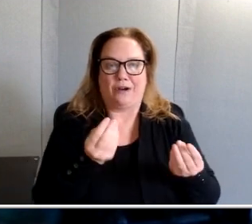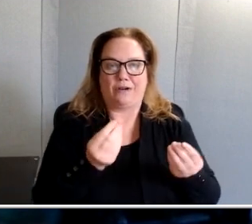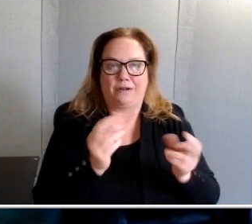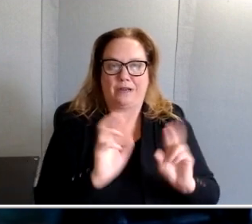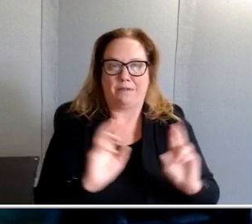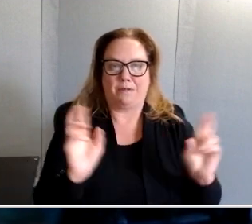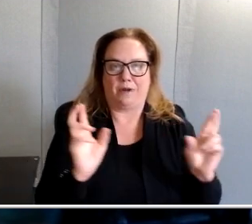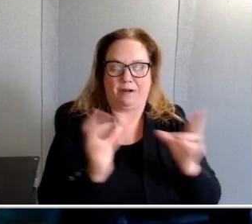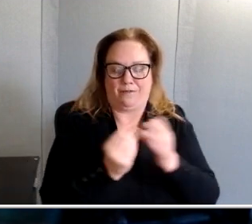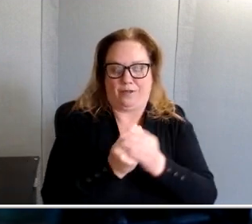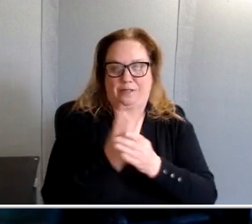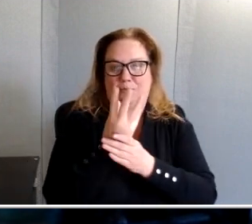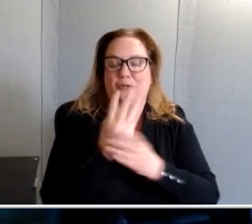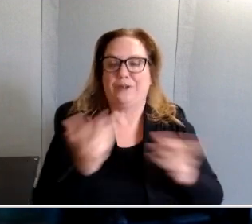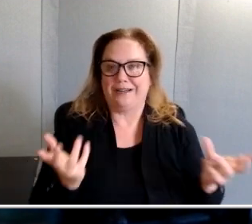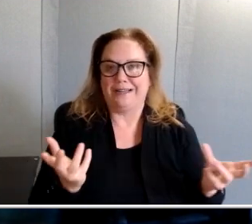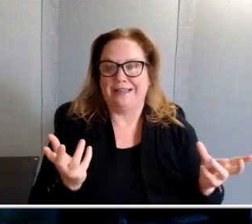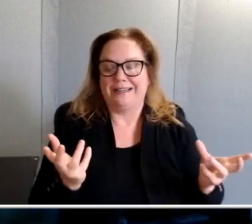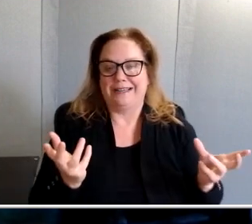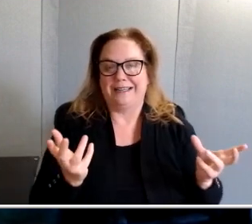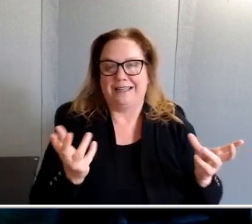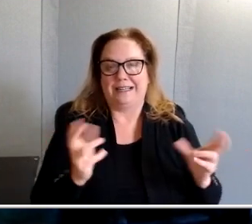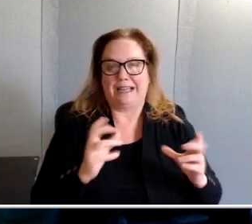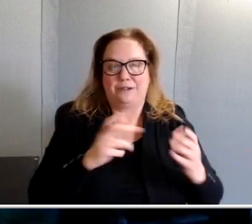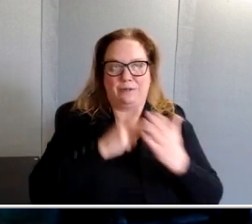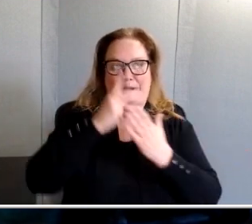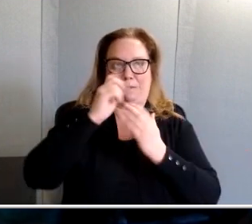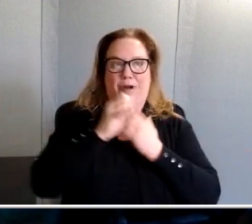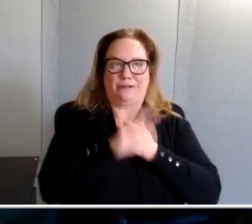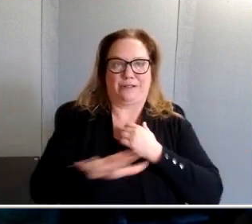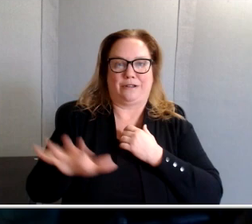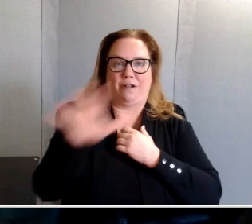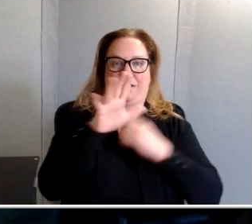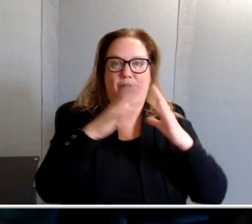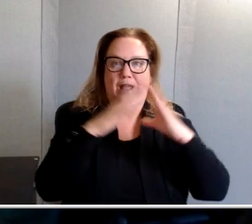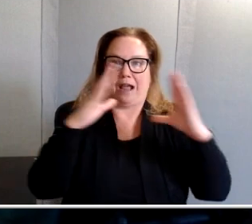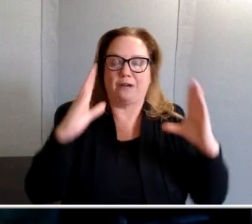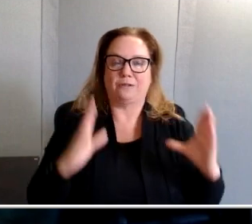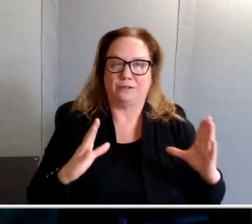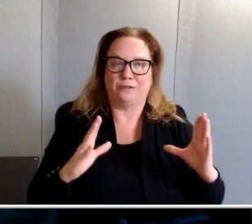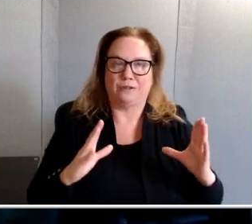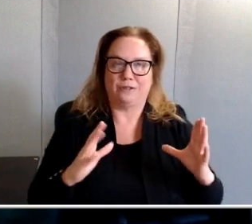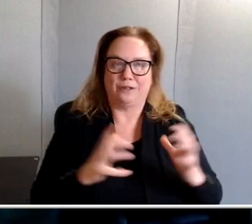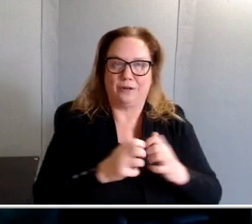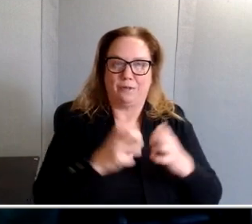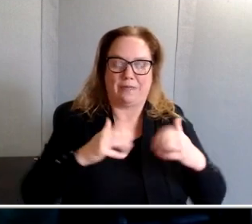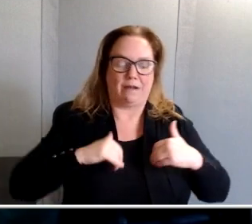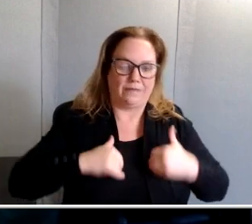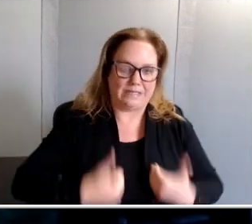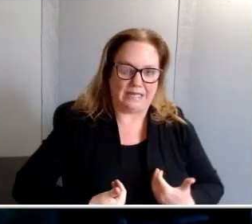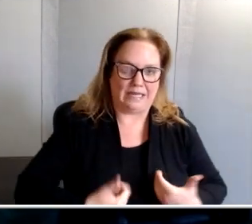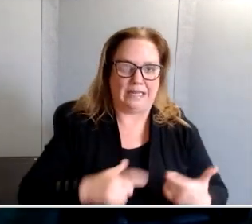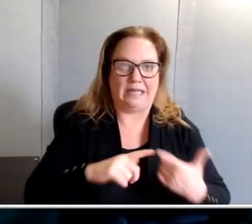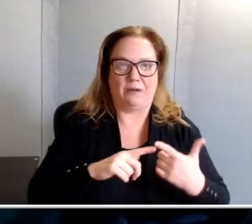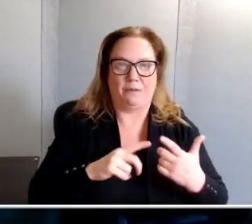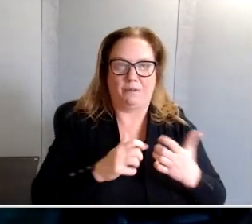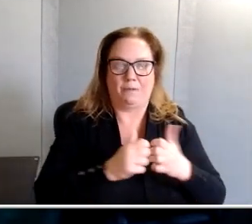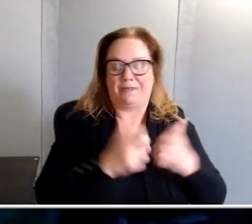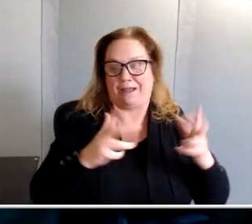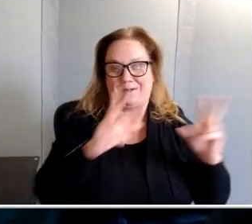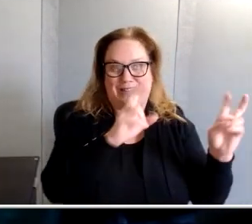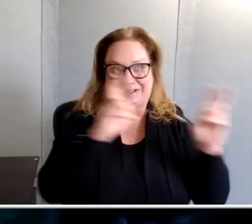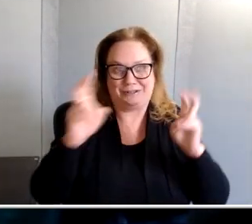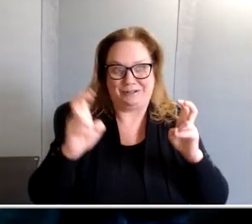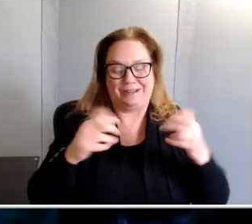the growing season and doing projects around the house. And pretty much without fatigue, without any issue, and that's